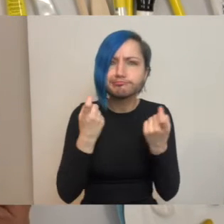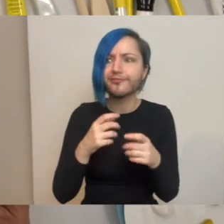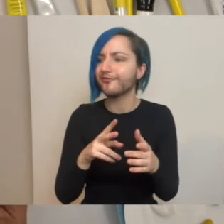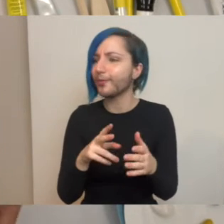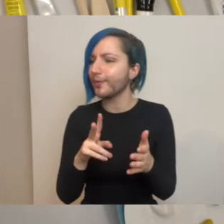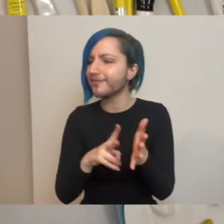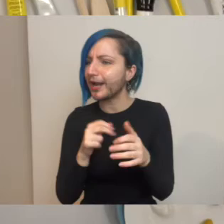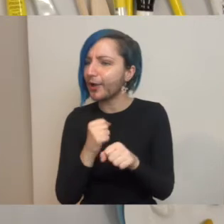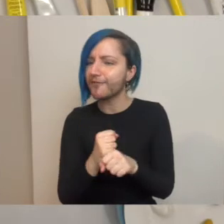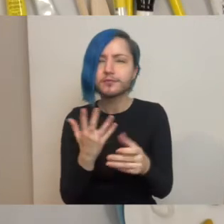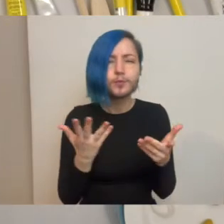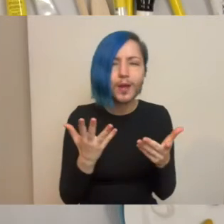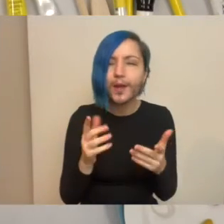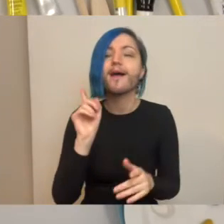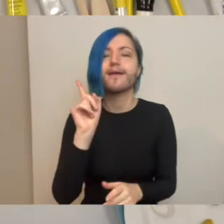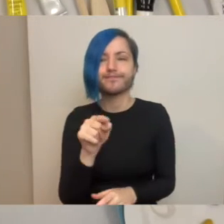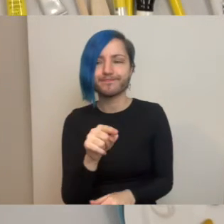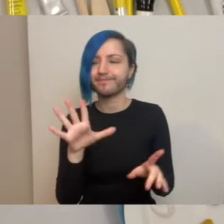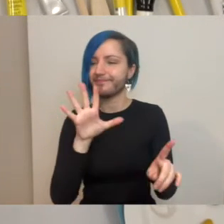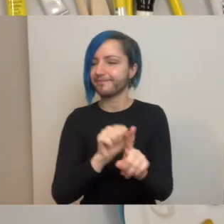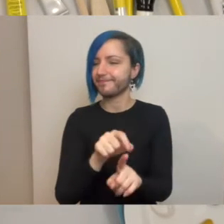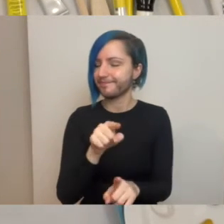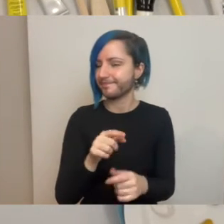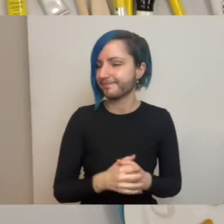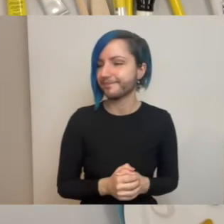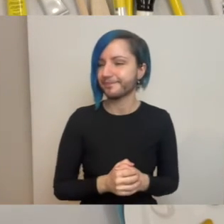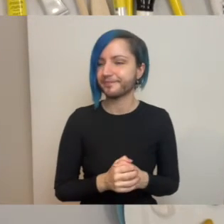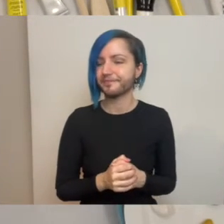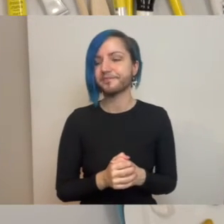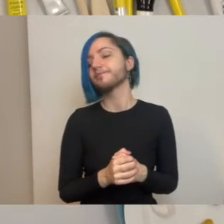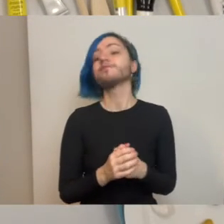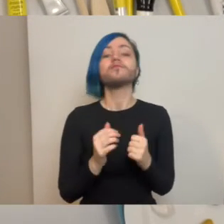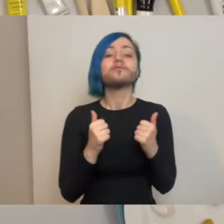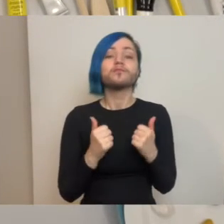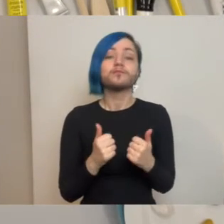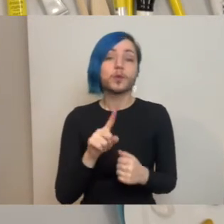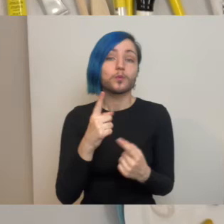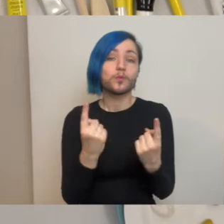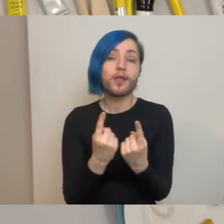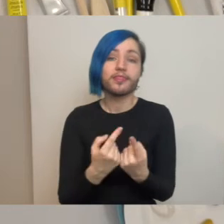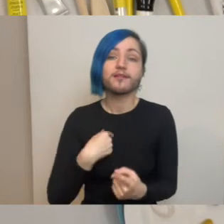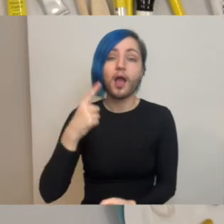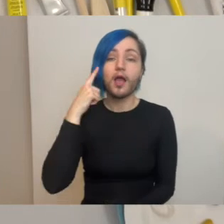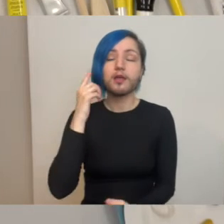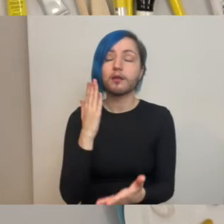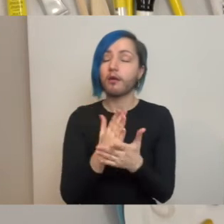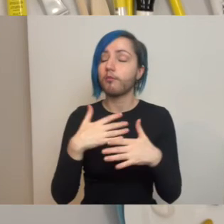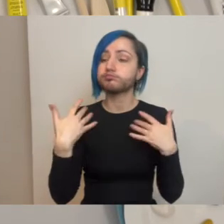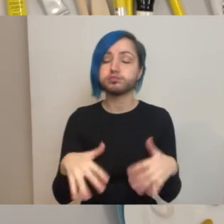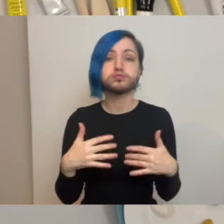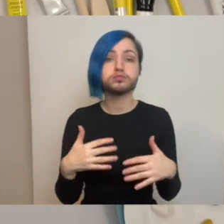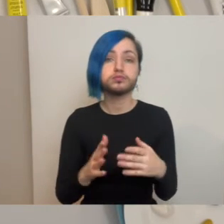Where is he? Where is he? Here he is. Now, one of the things that I find so